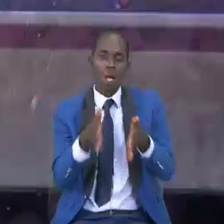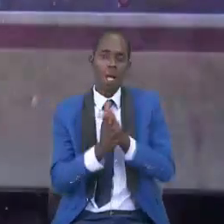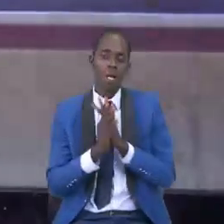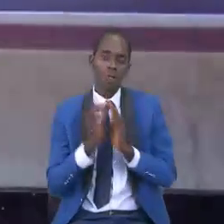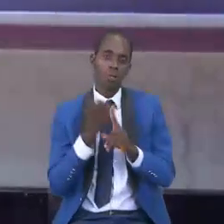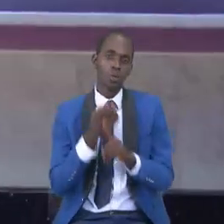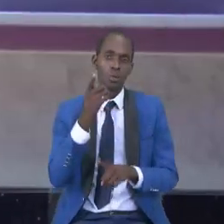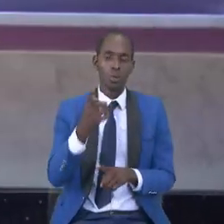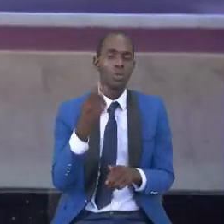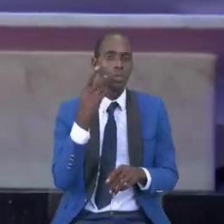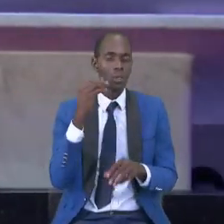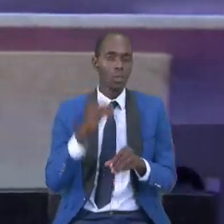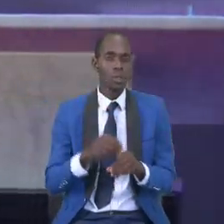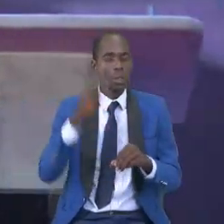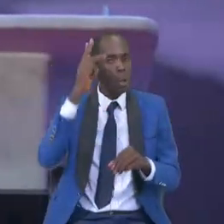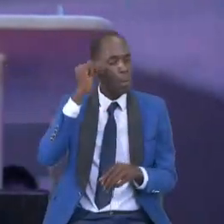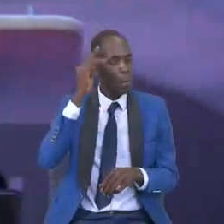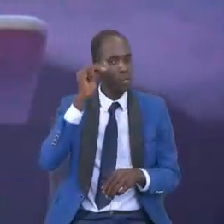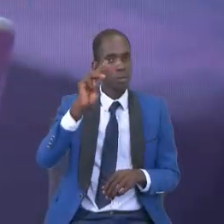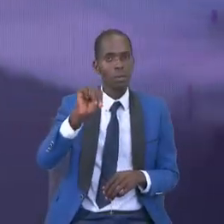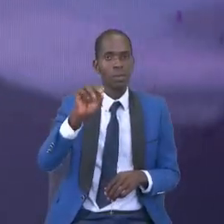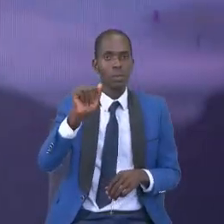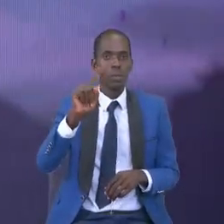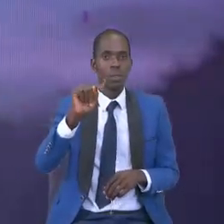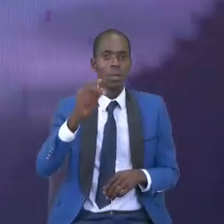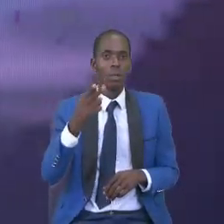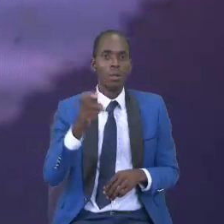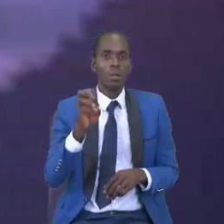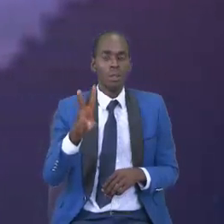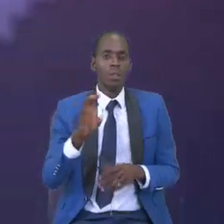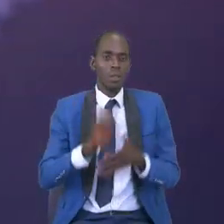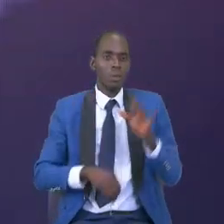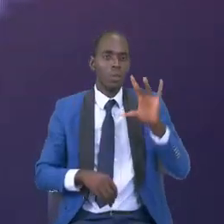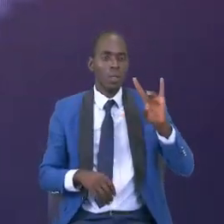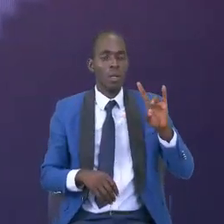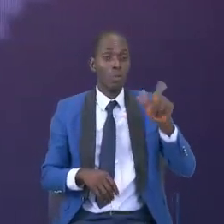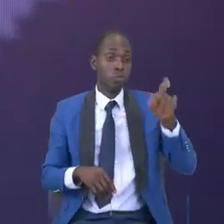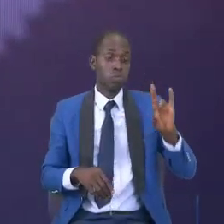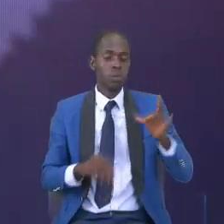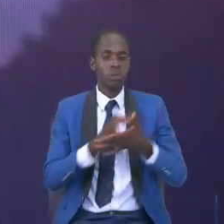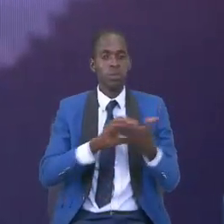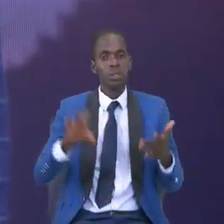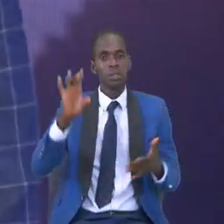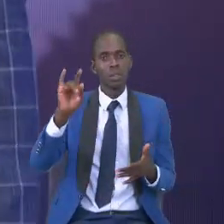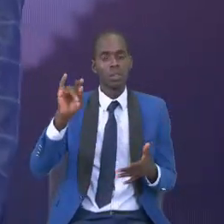chapter 28. We're reading from verse 18. Matthew 28, verse 18. Jesus came and spake unto